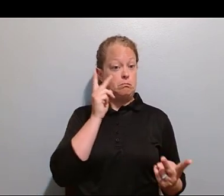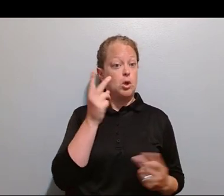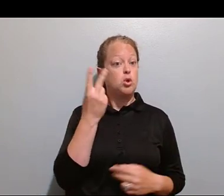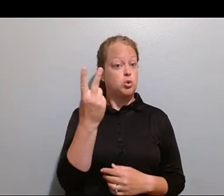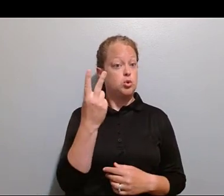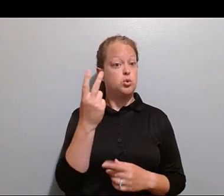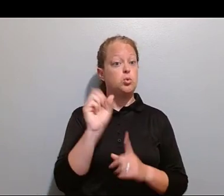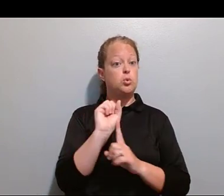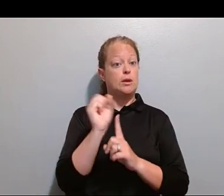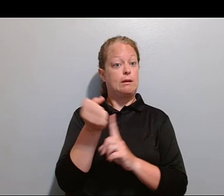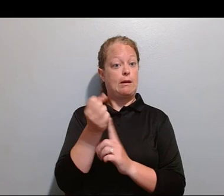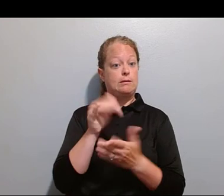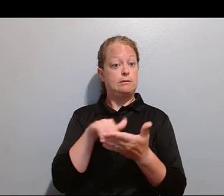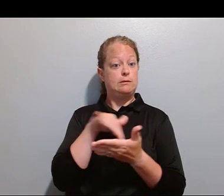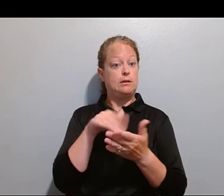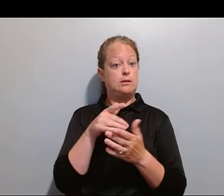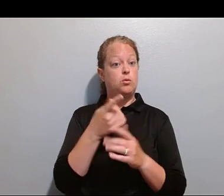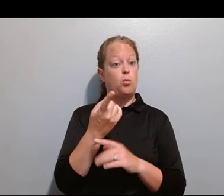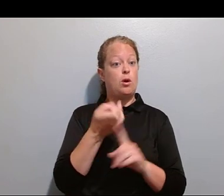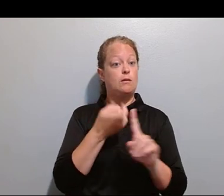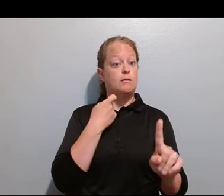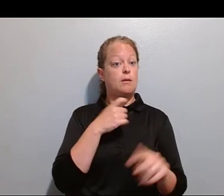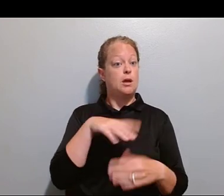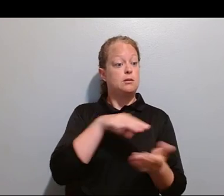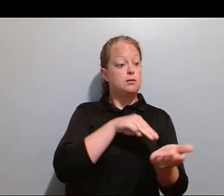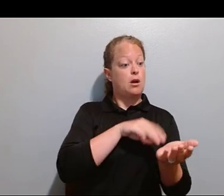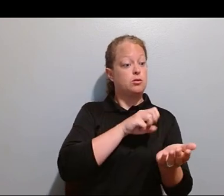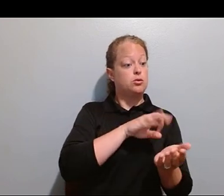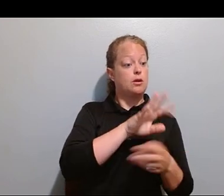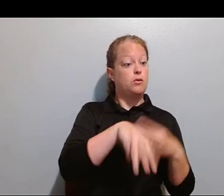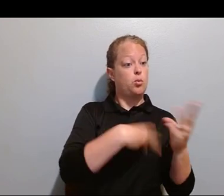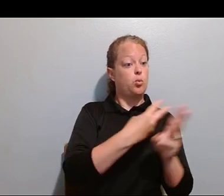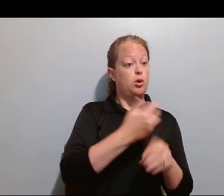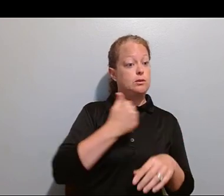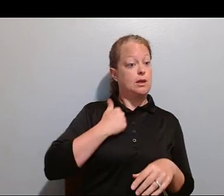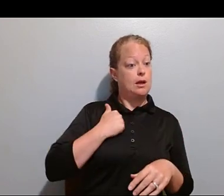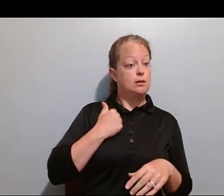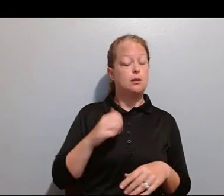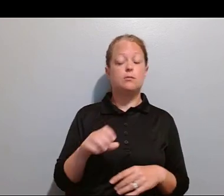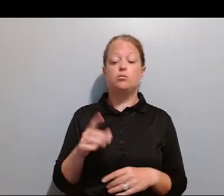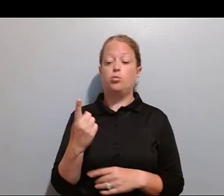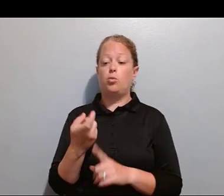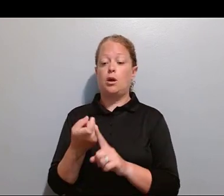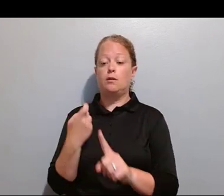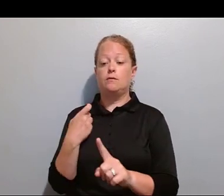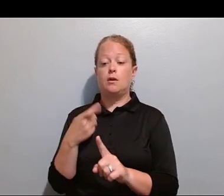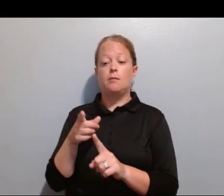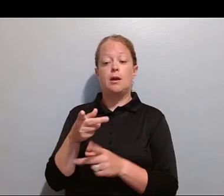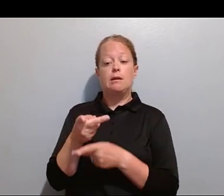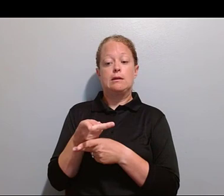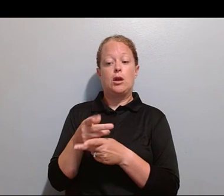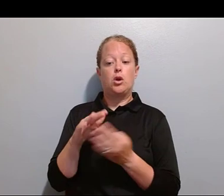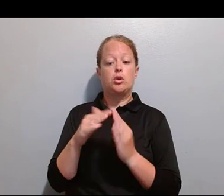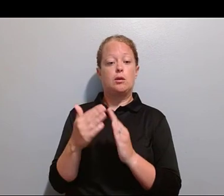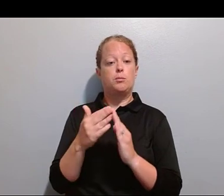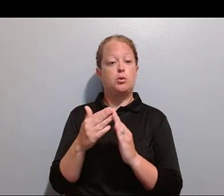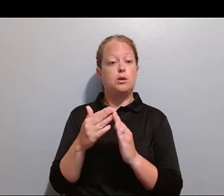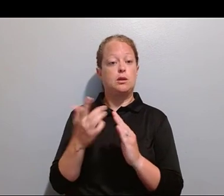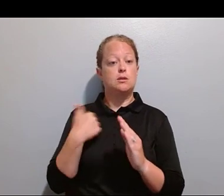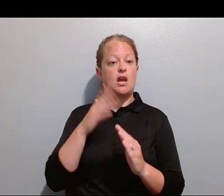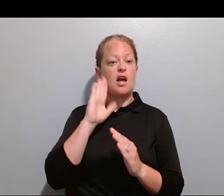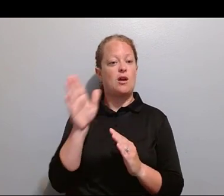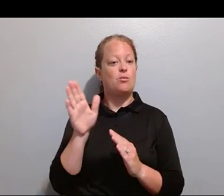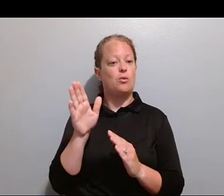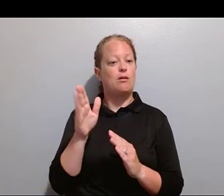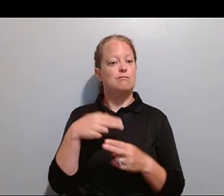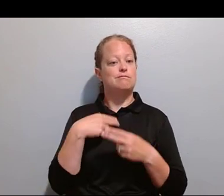from Doctors of the World Canada and one from Care Communities. I will present our